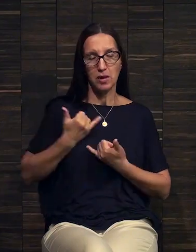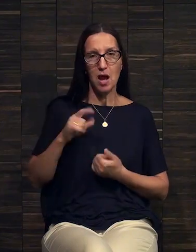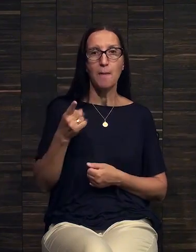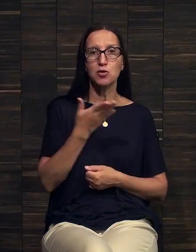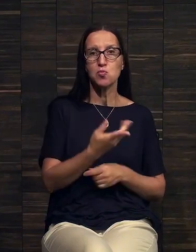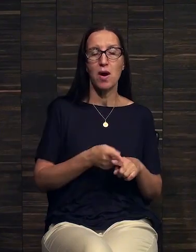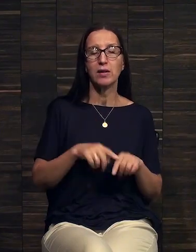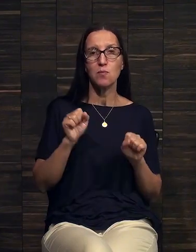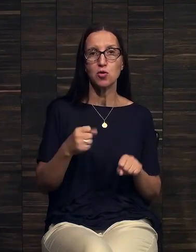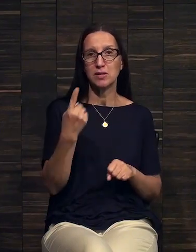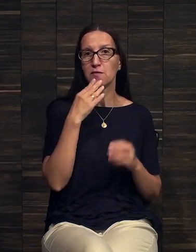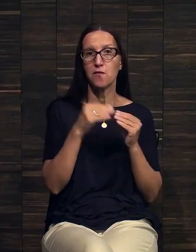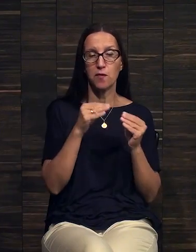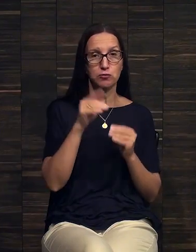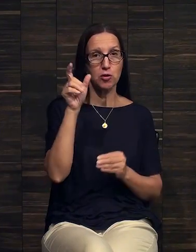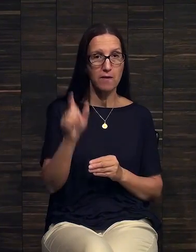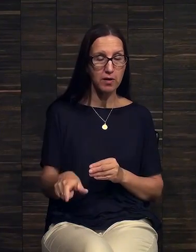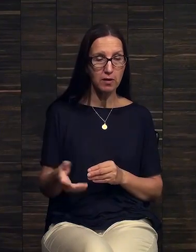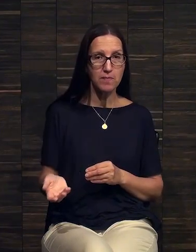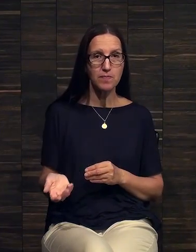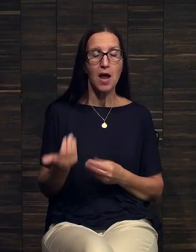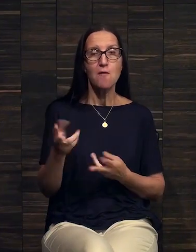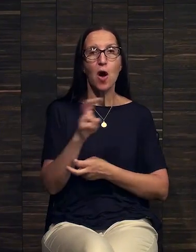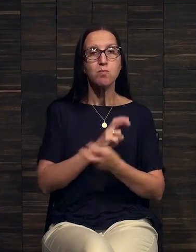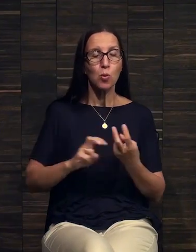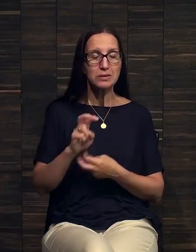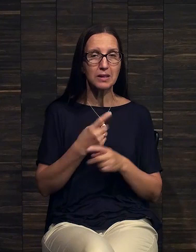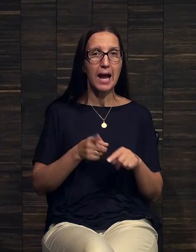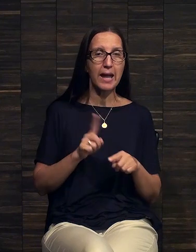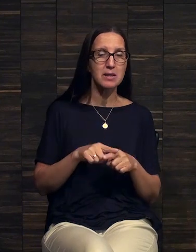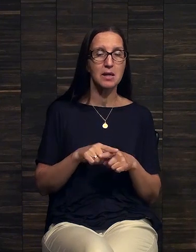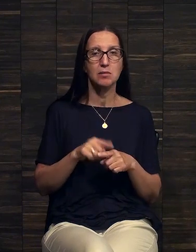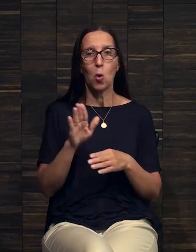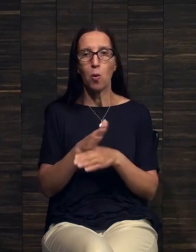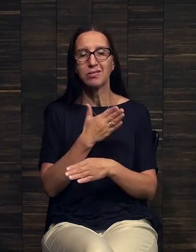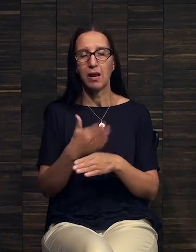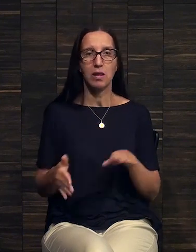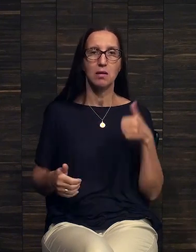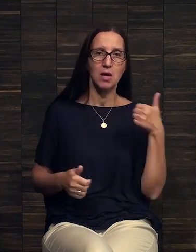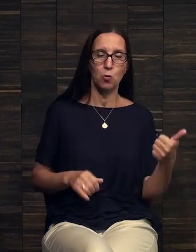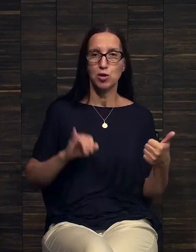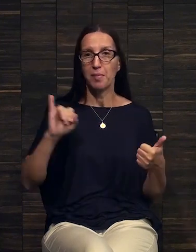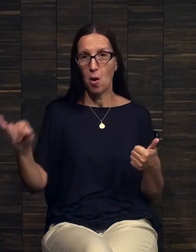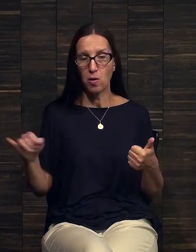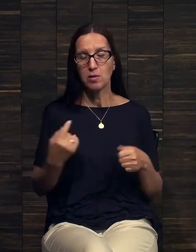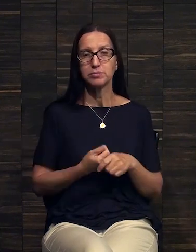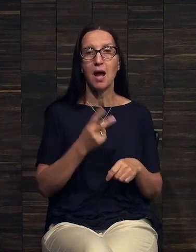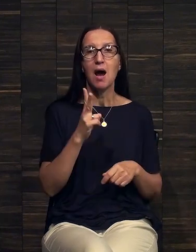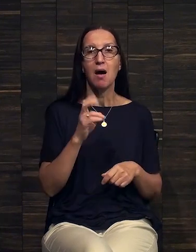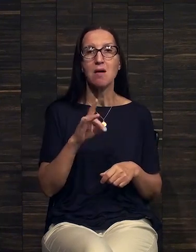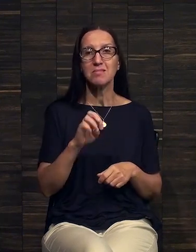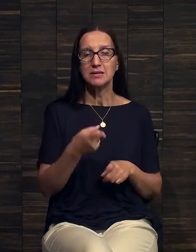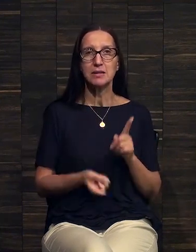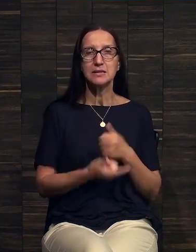brings water to you and another man wants to kill you. And at searching for this, just the